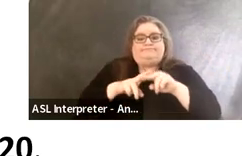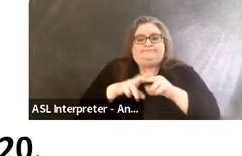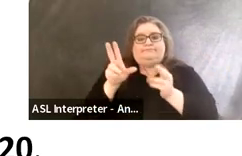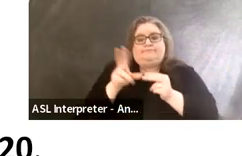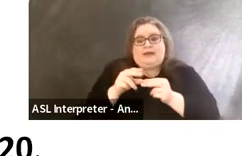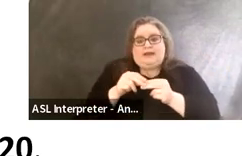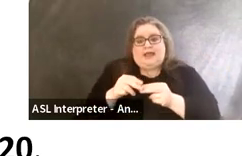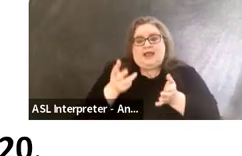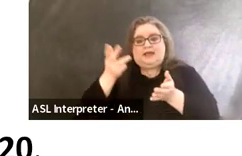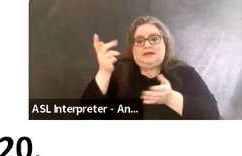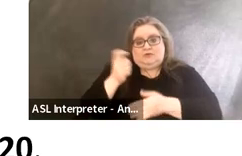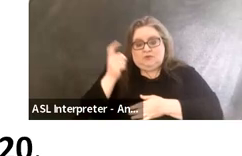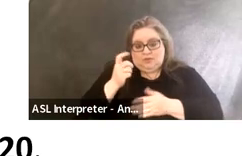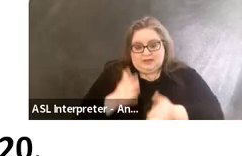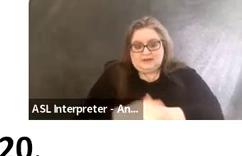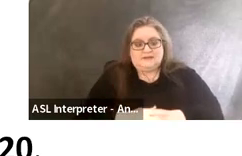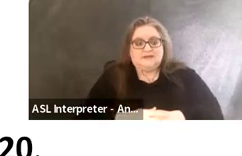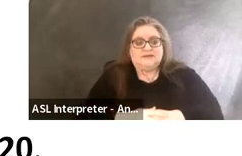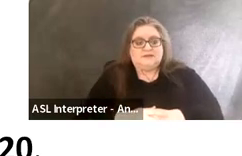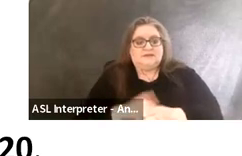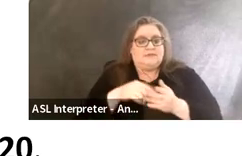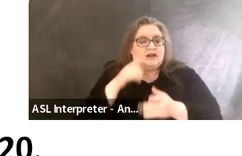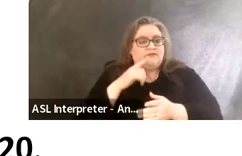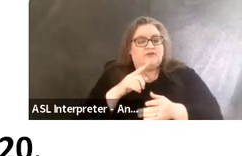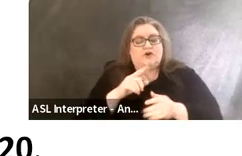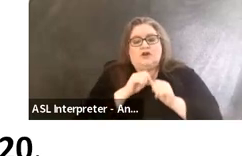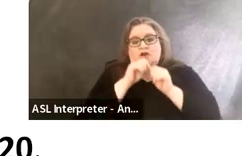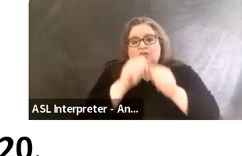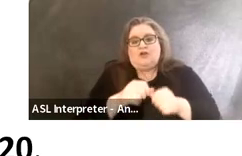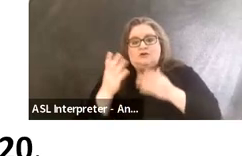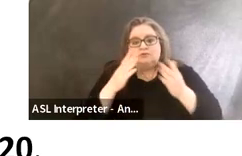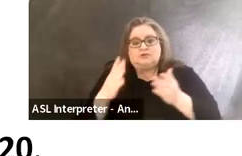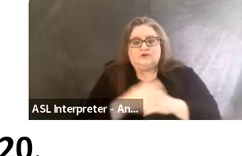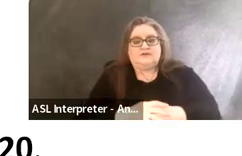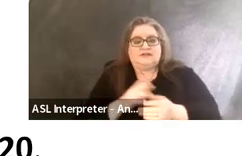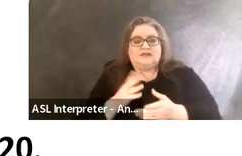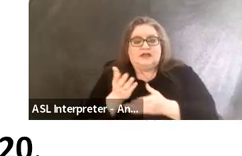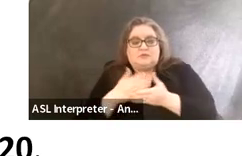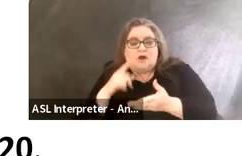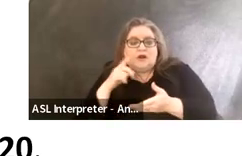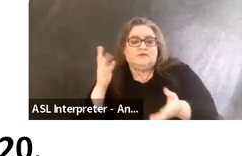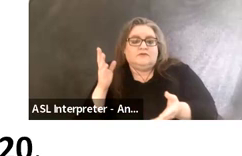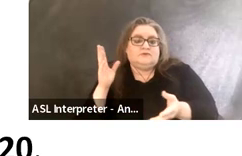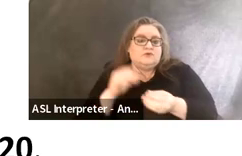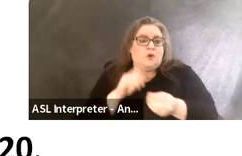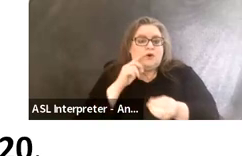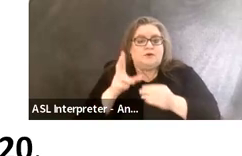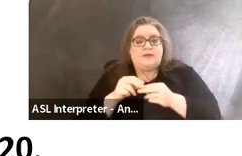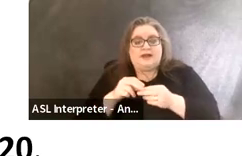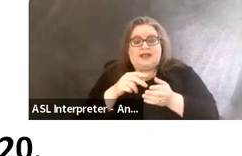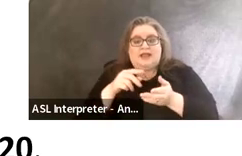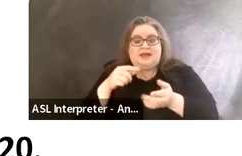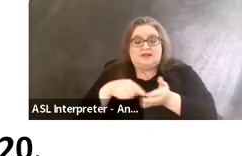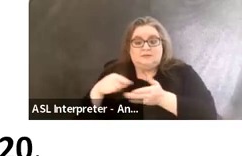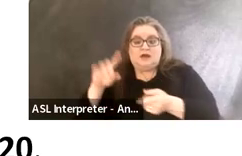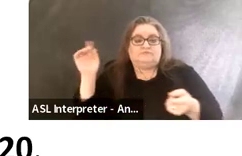enrollees. Spending on long-term services and supports as a share of total Medicaid expenditures has declined